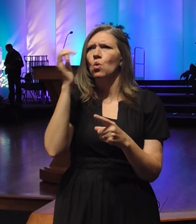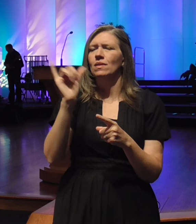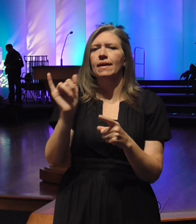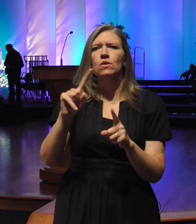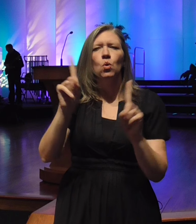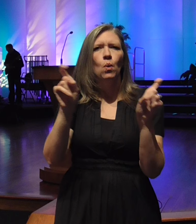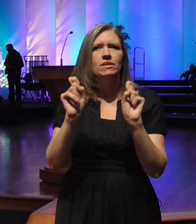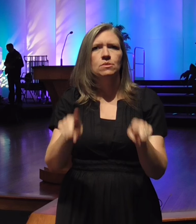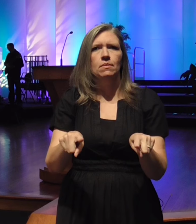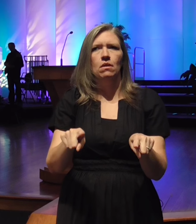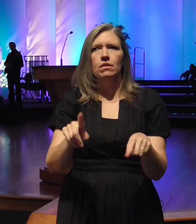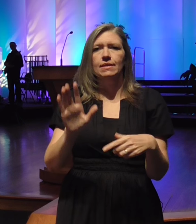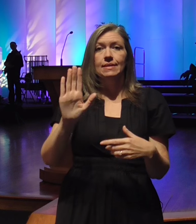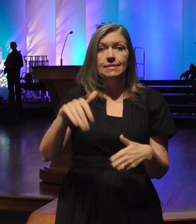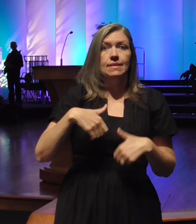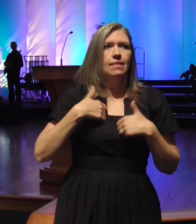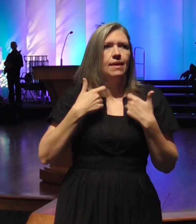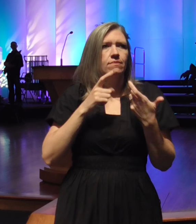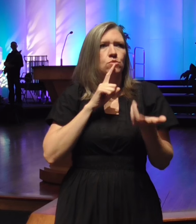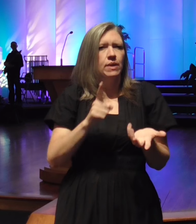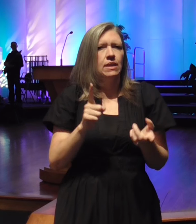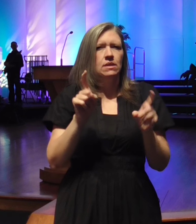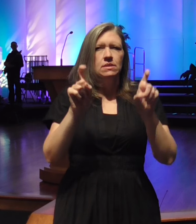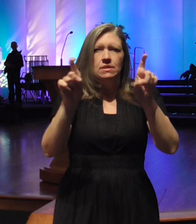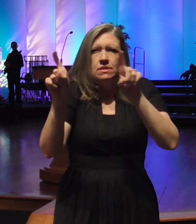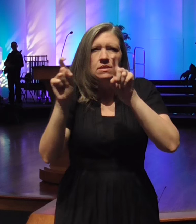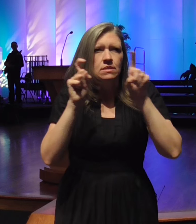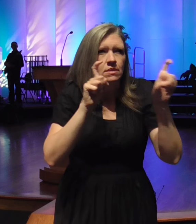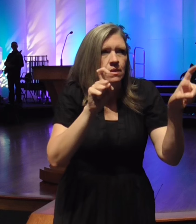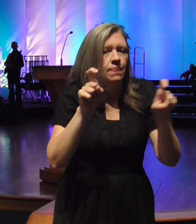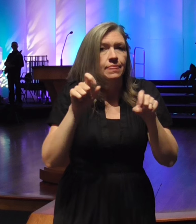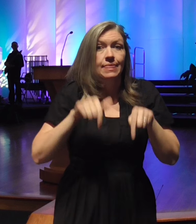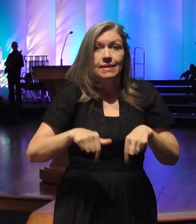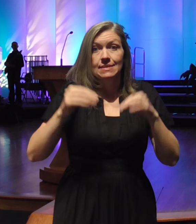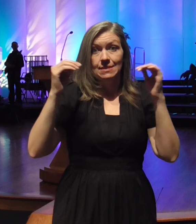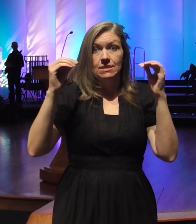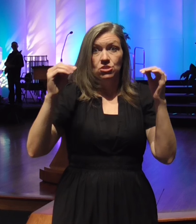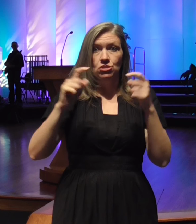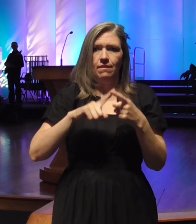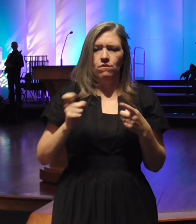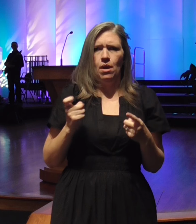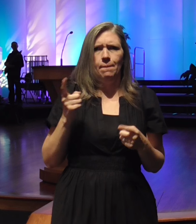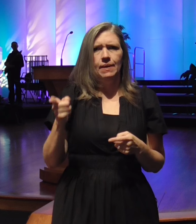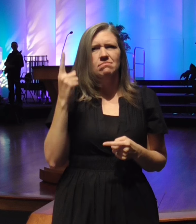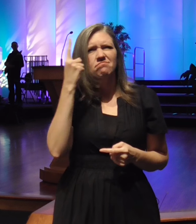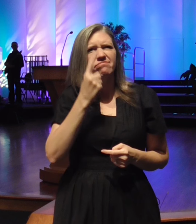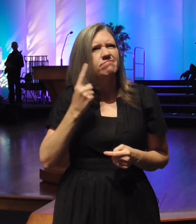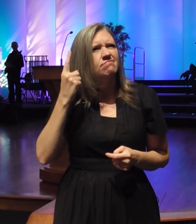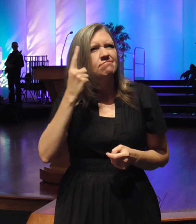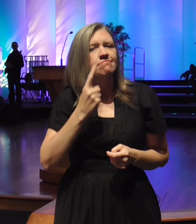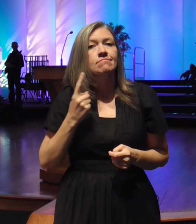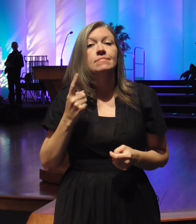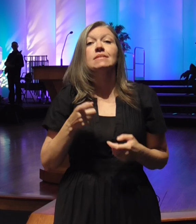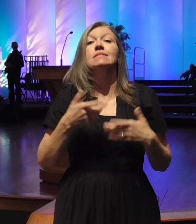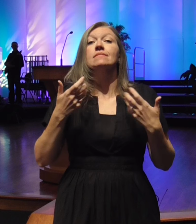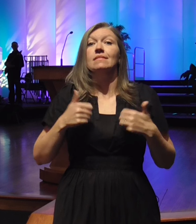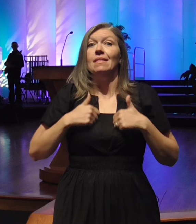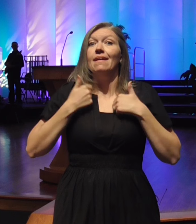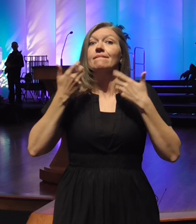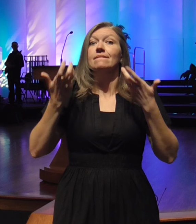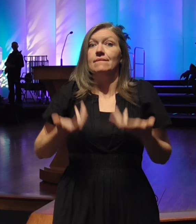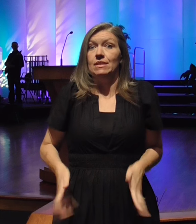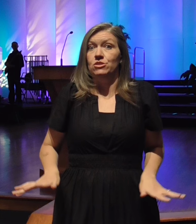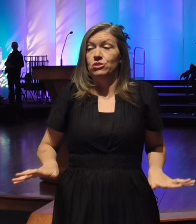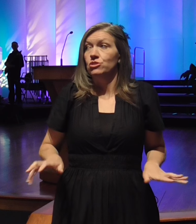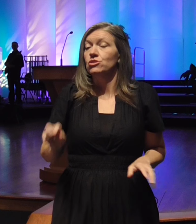But Ernest was a fascinating man. First of all, he was known as the question mark, and all through his life, that's how he really